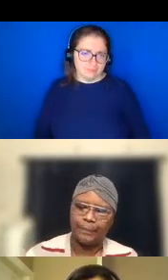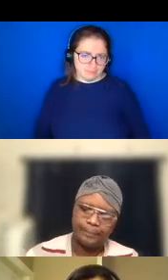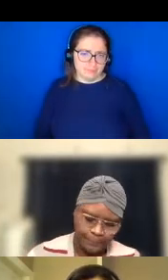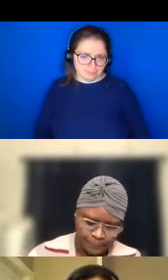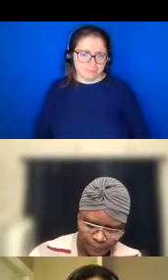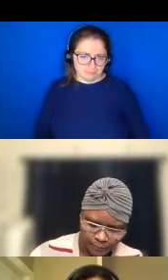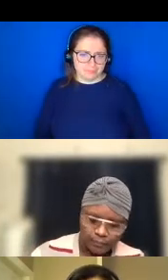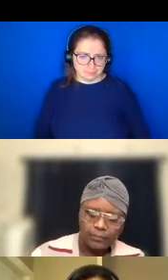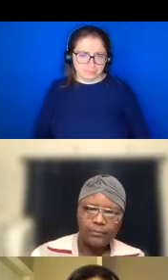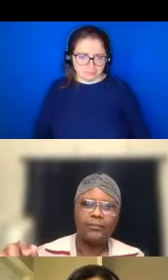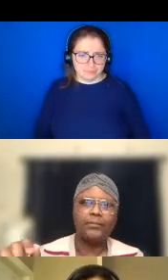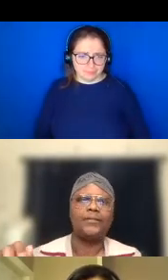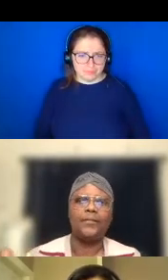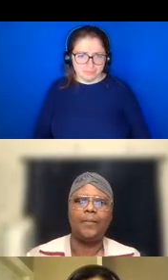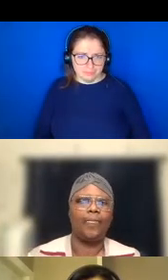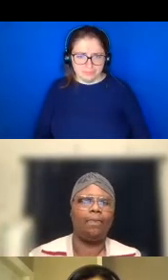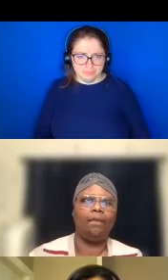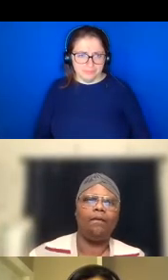seizures.